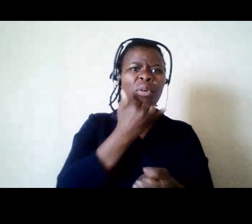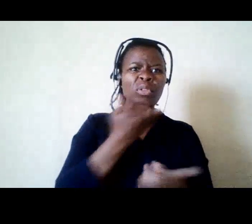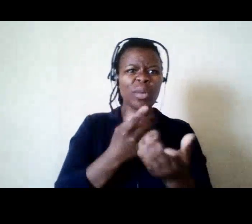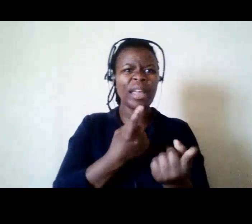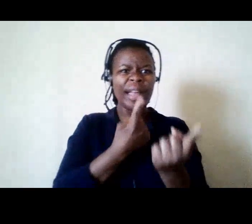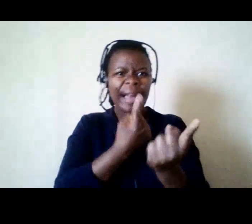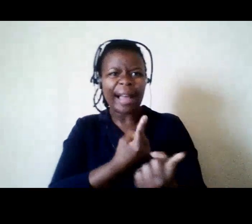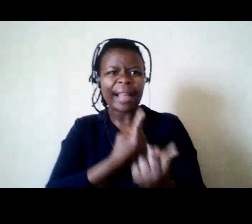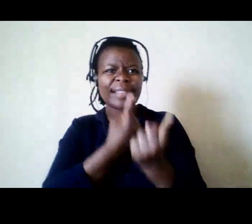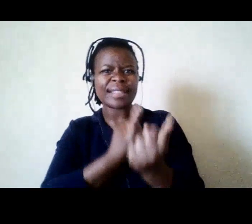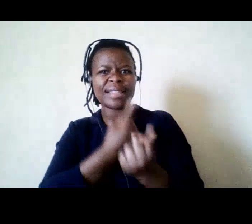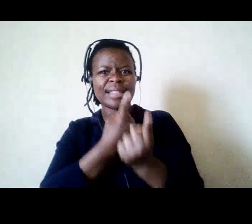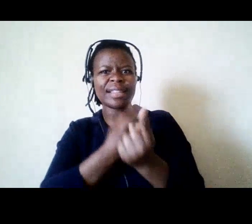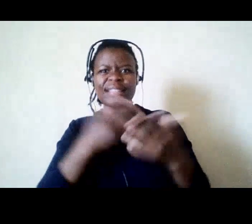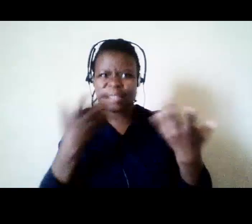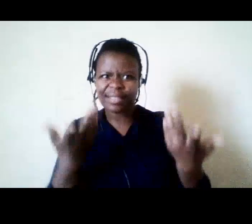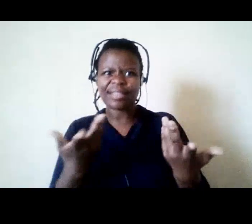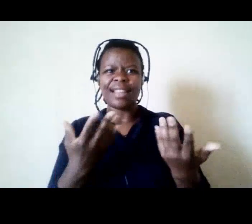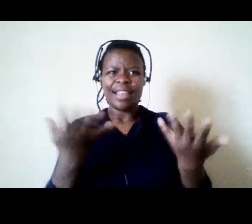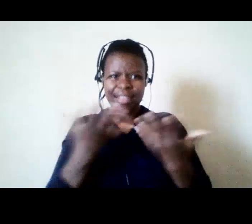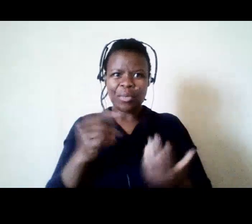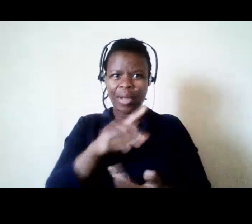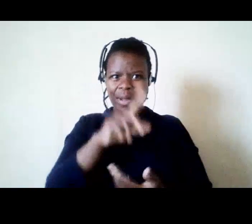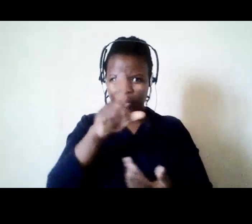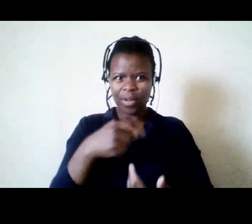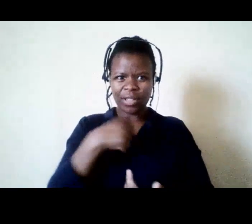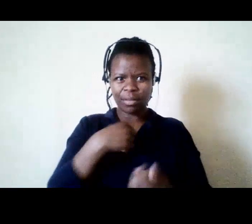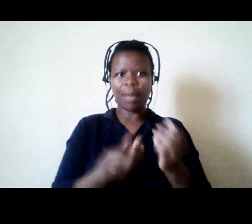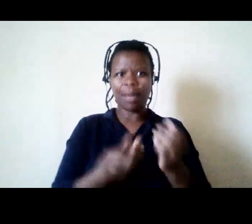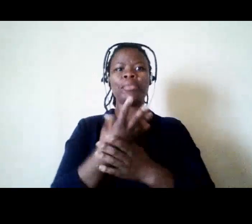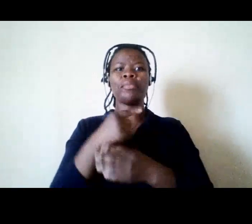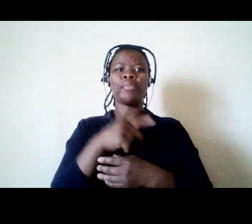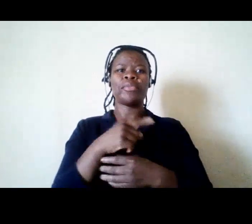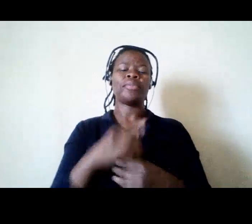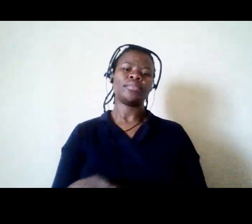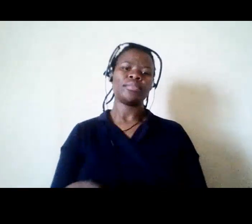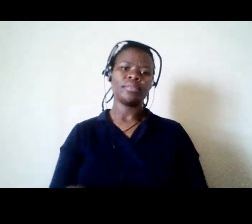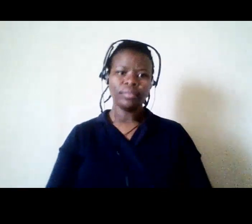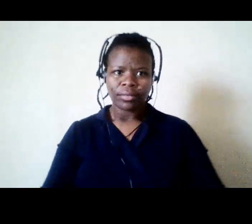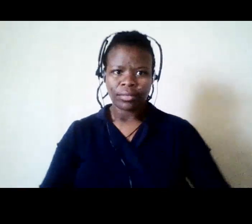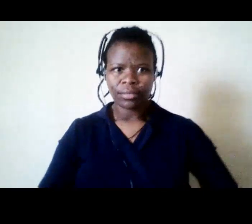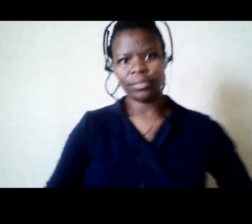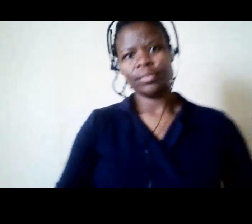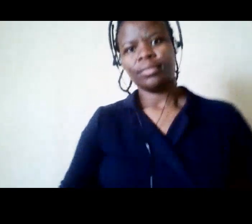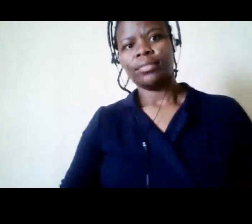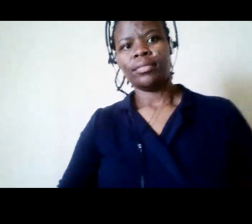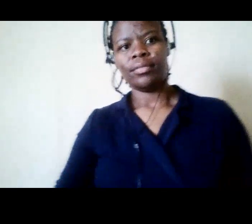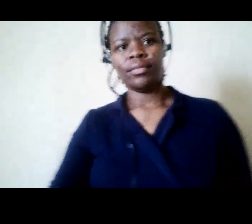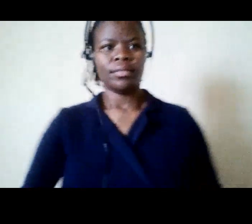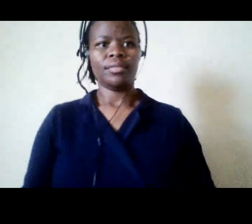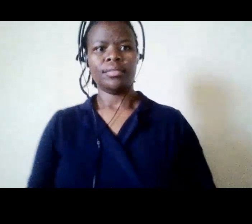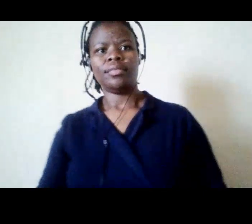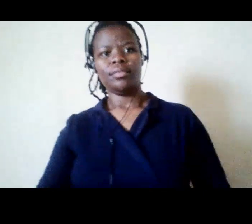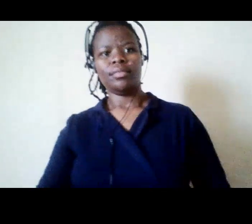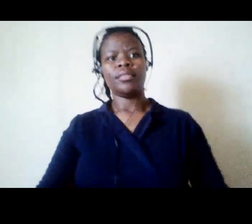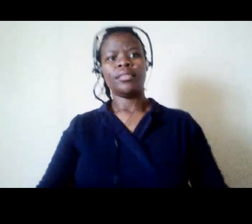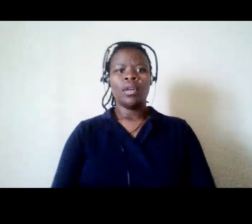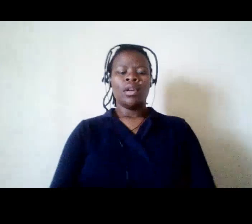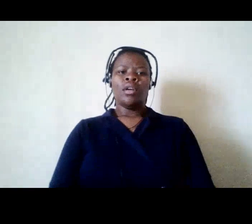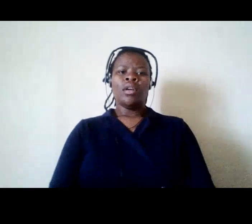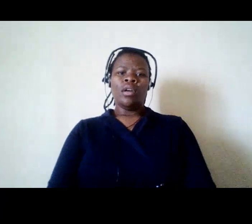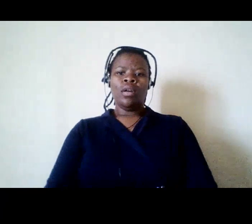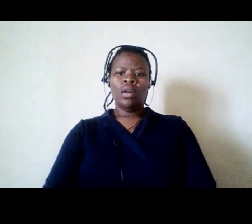no, that's where my question was just coming from. And because it's also a thing of